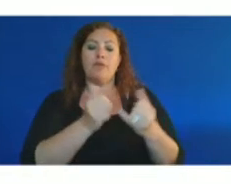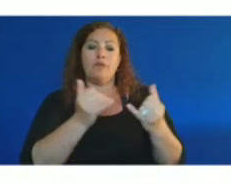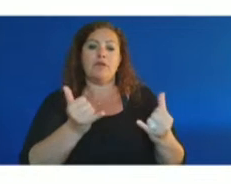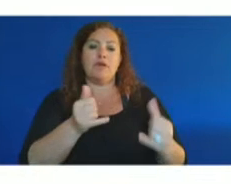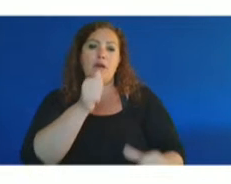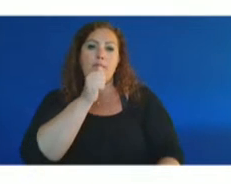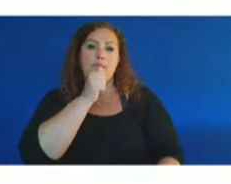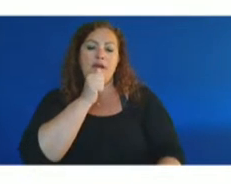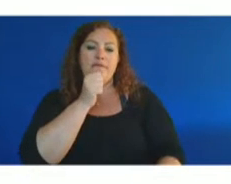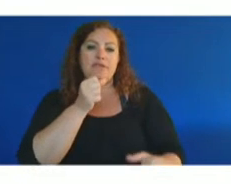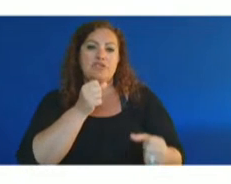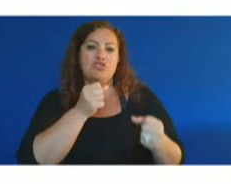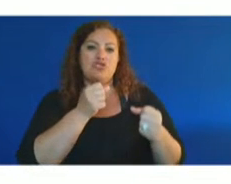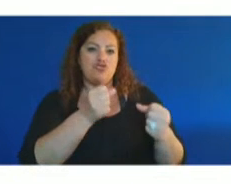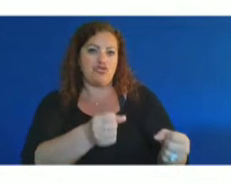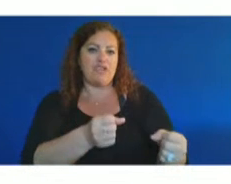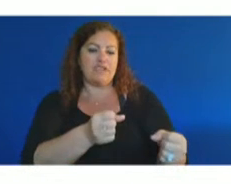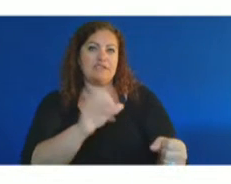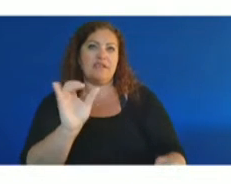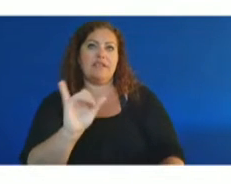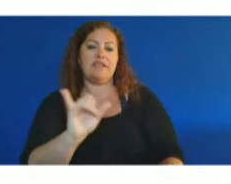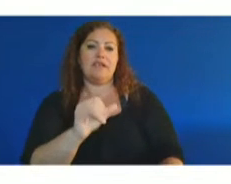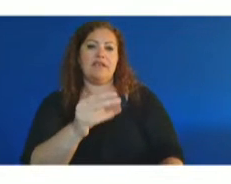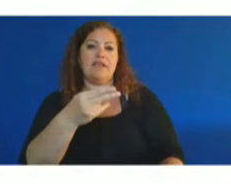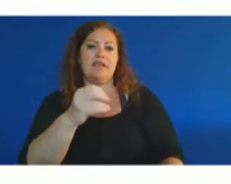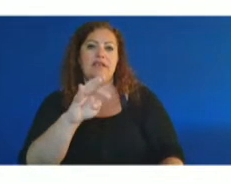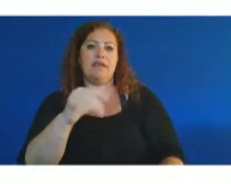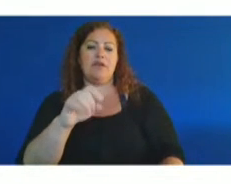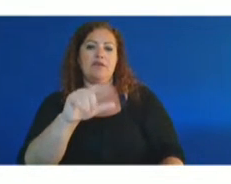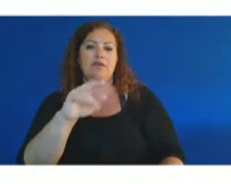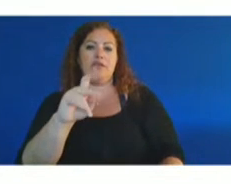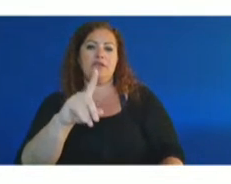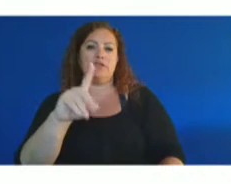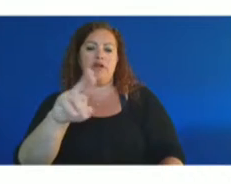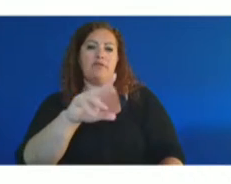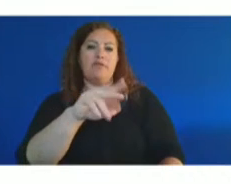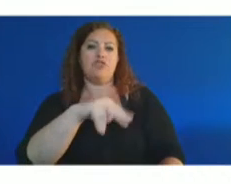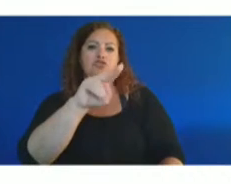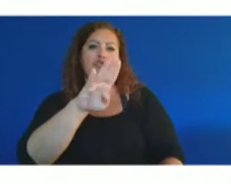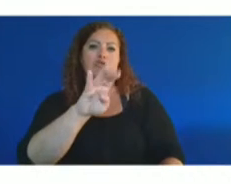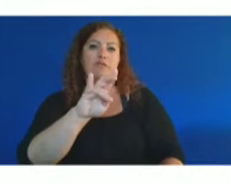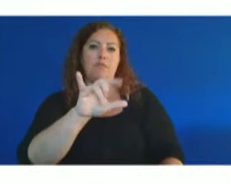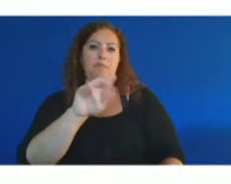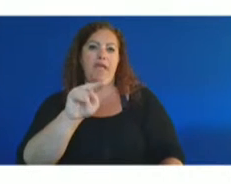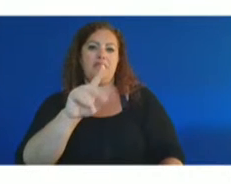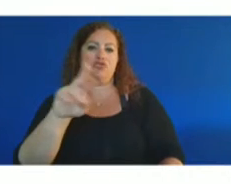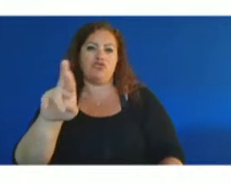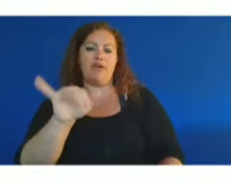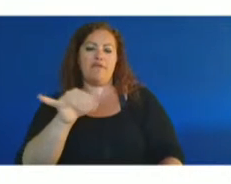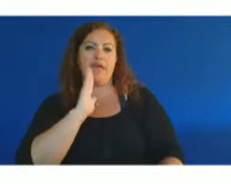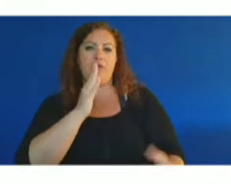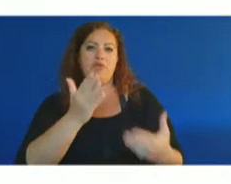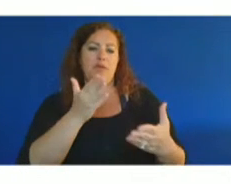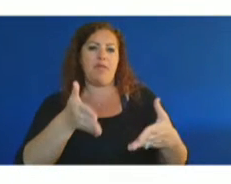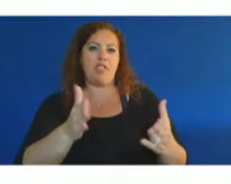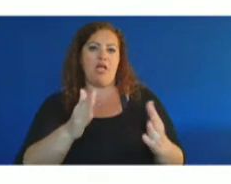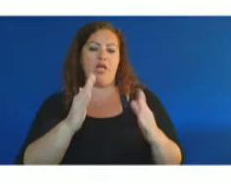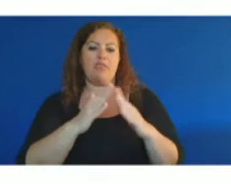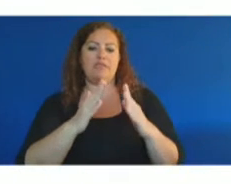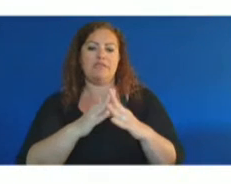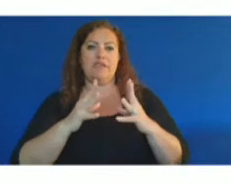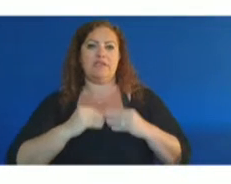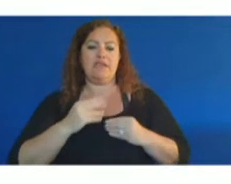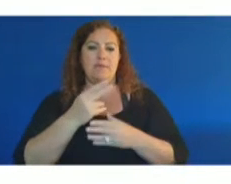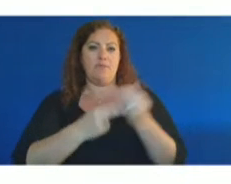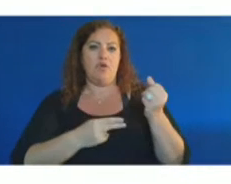streets uh such as Heritage Lake Drive and Northbend Drive that would potentially allow uh the city to accept those streets